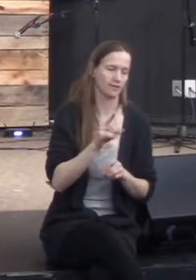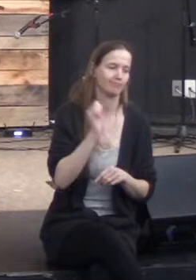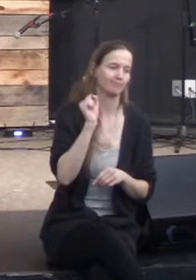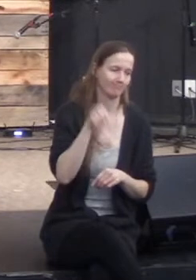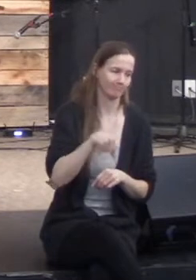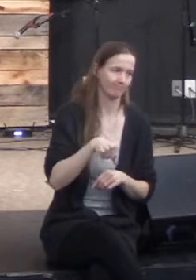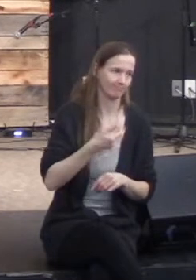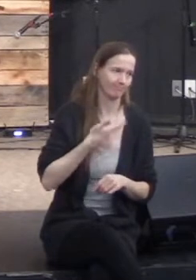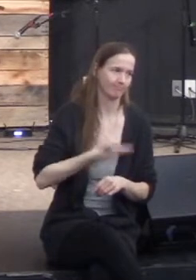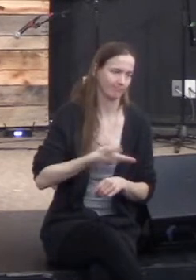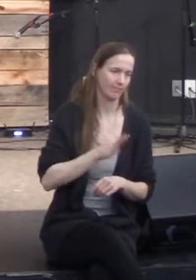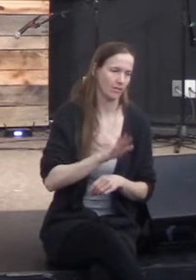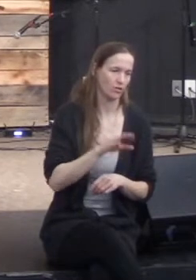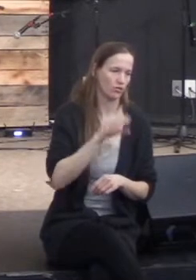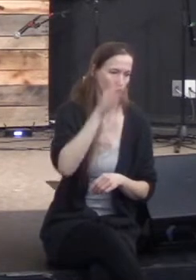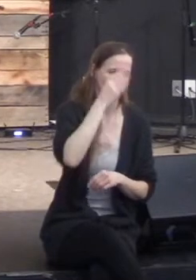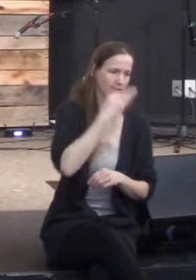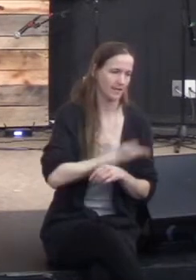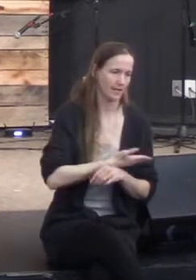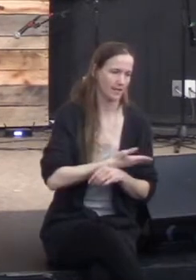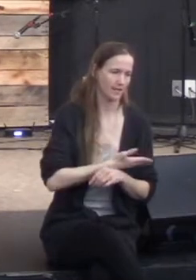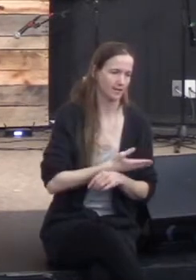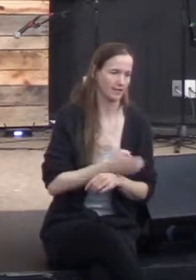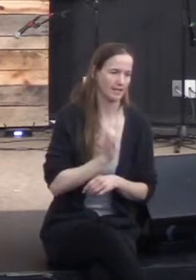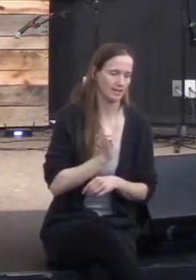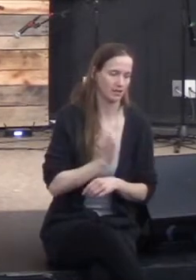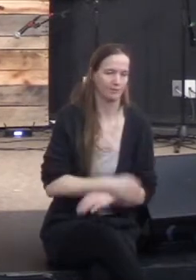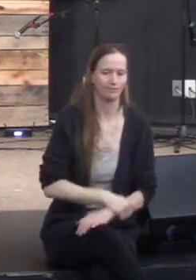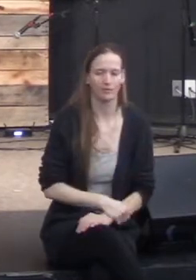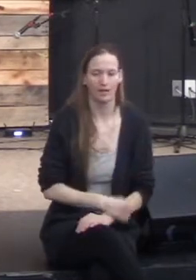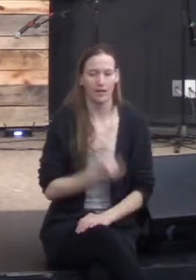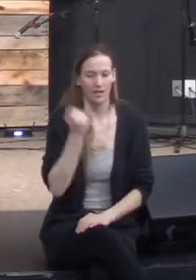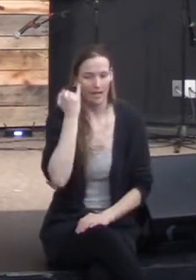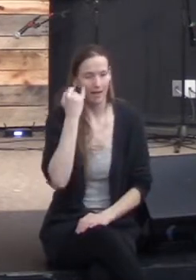For those that read their Bible, you recognize that statement.